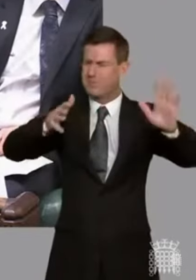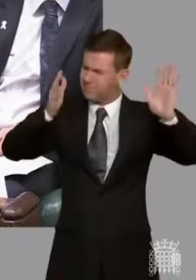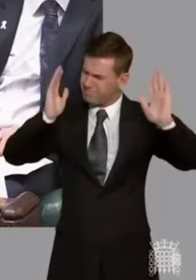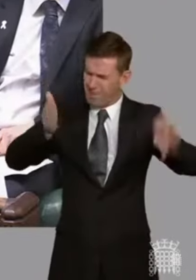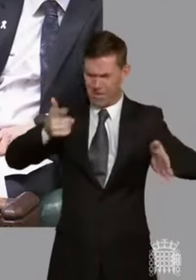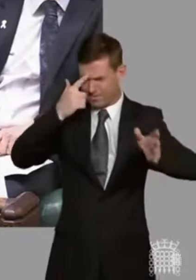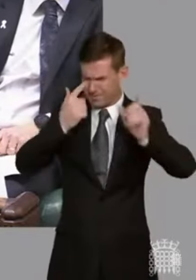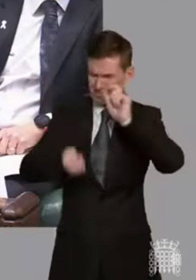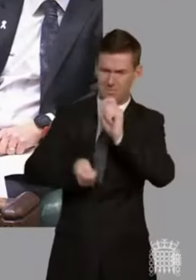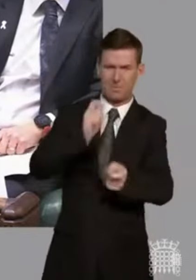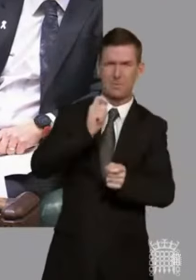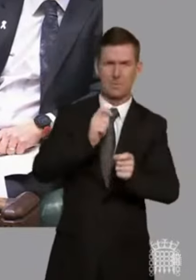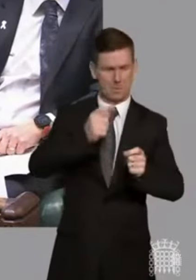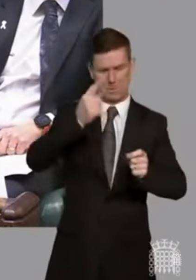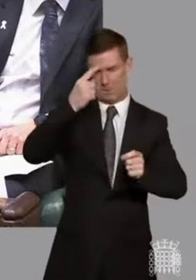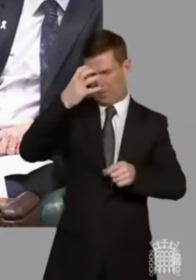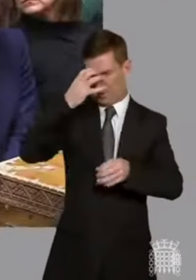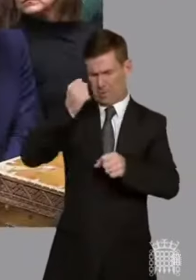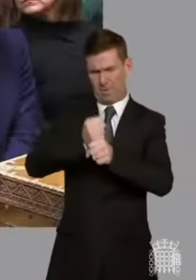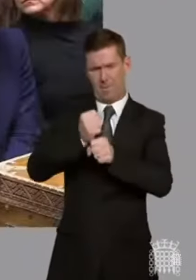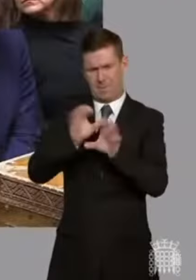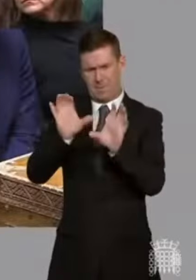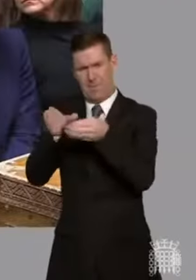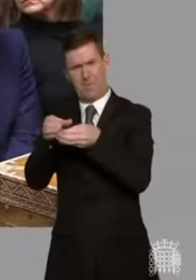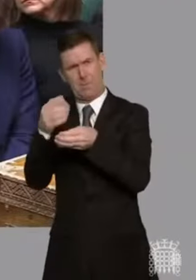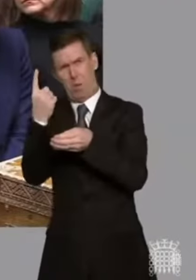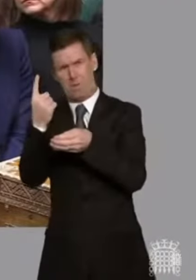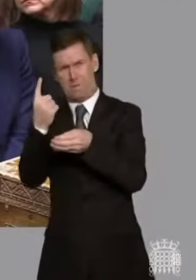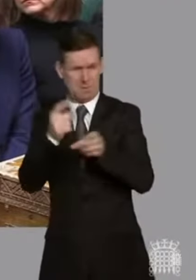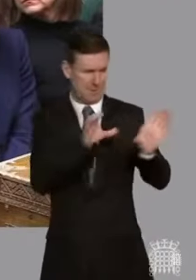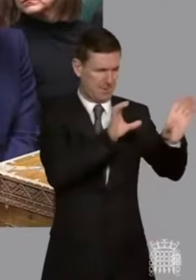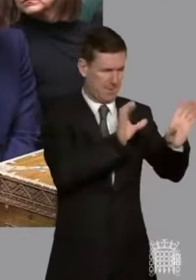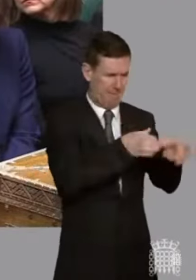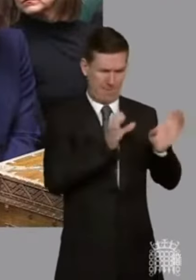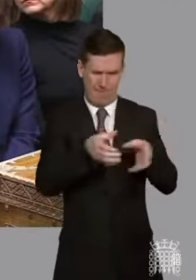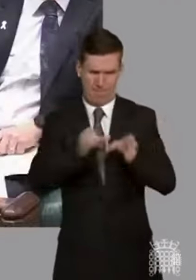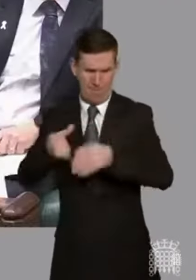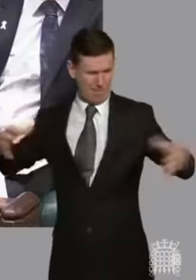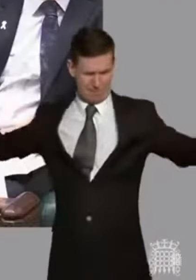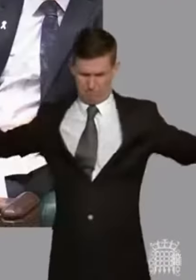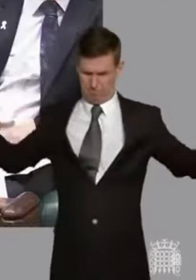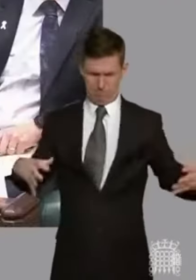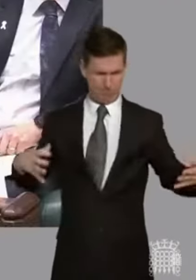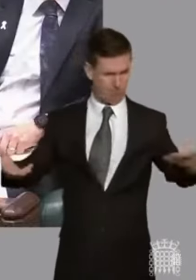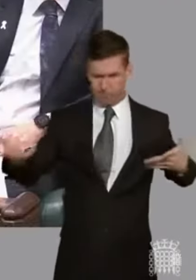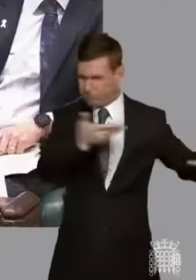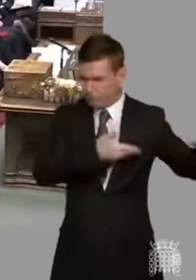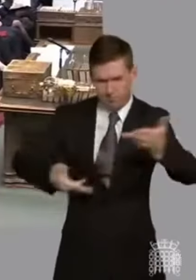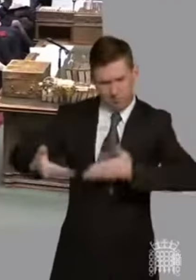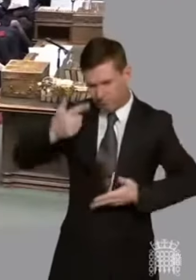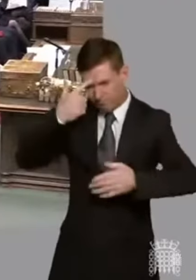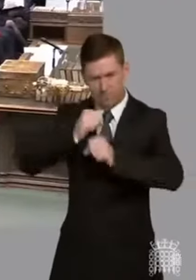root causes of violence. Will he commit his government to tackling such a national